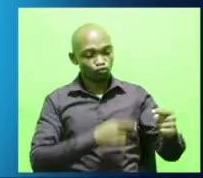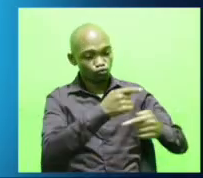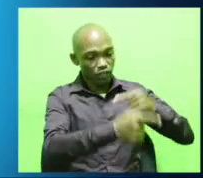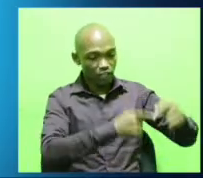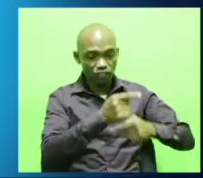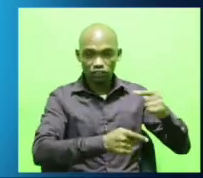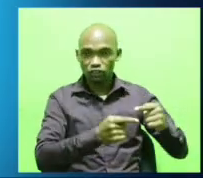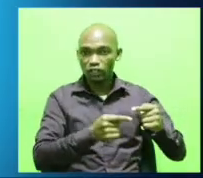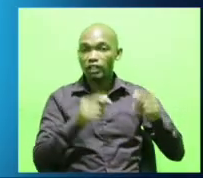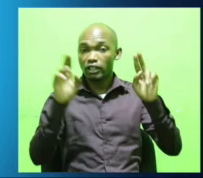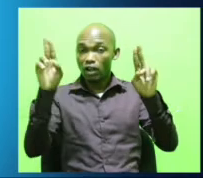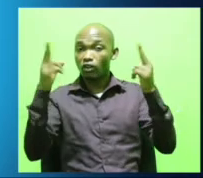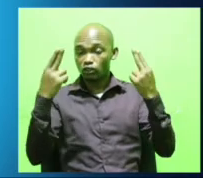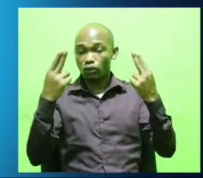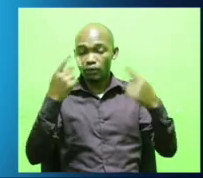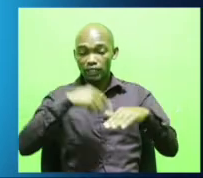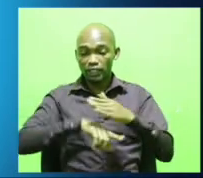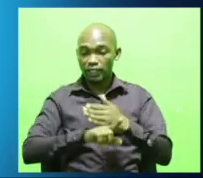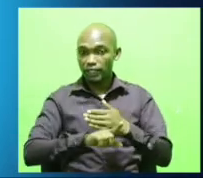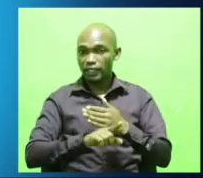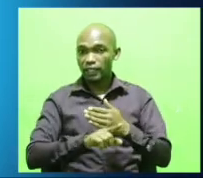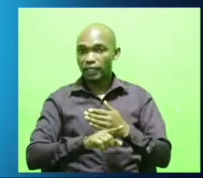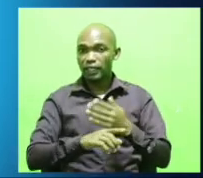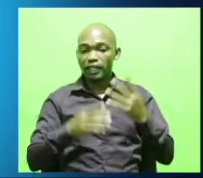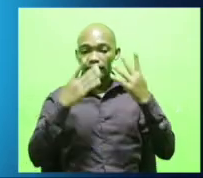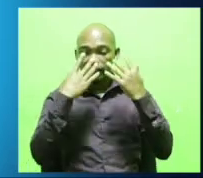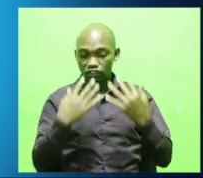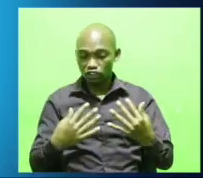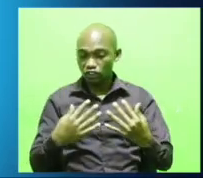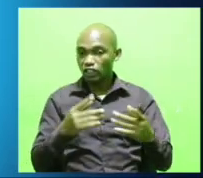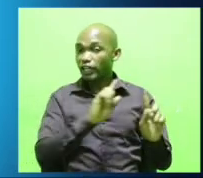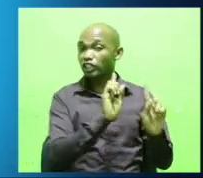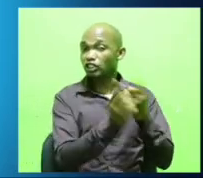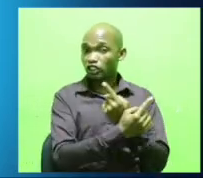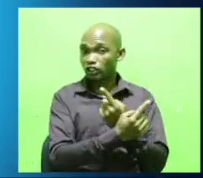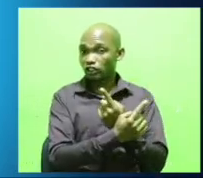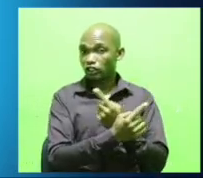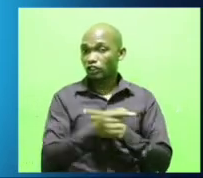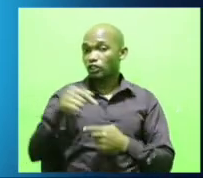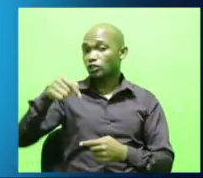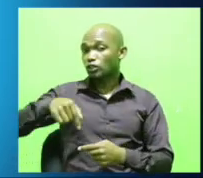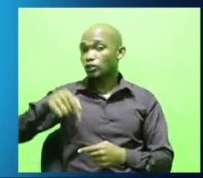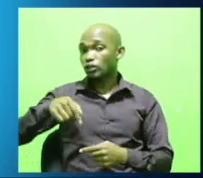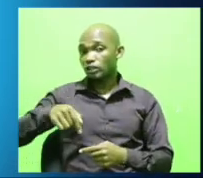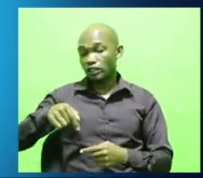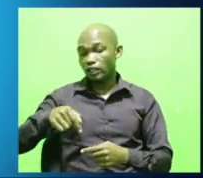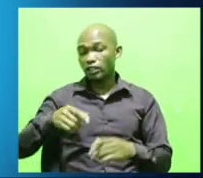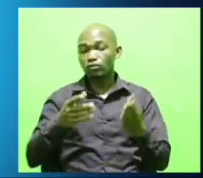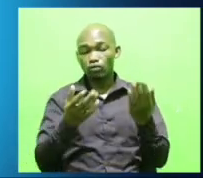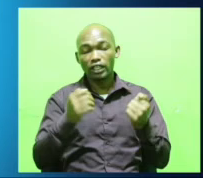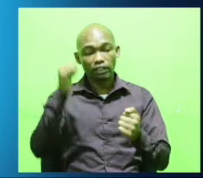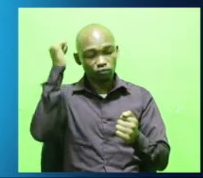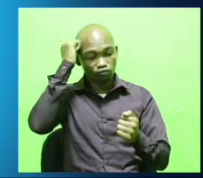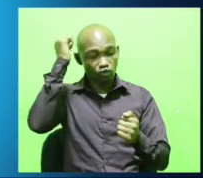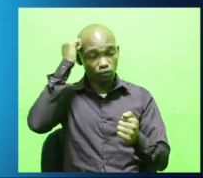Hello again, we are moving on with our topic of gaseous exchange. Let me remind you that in the previous lesson we